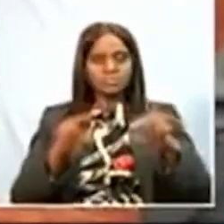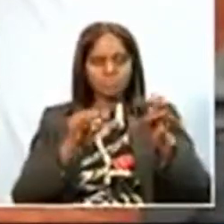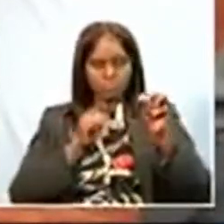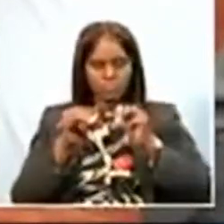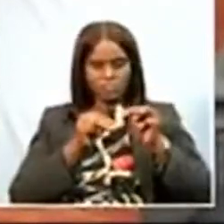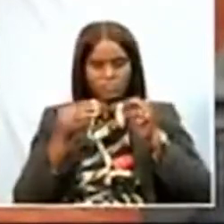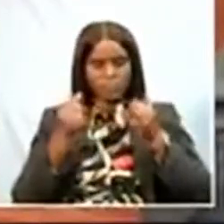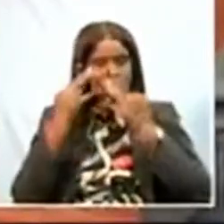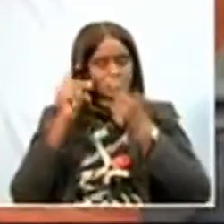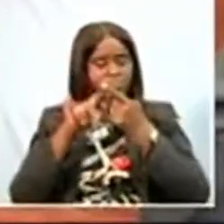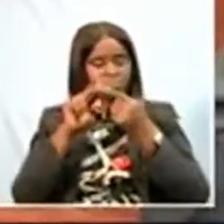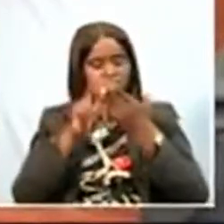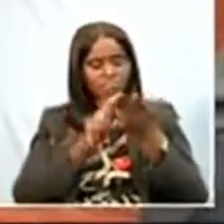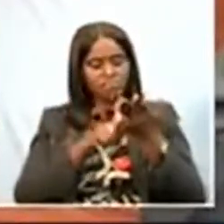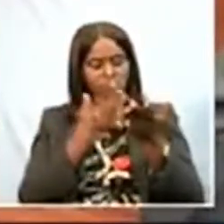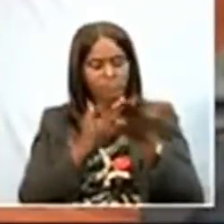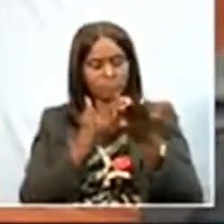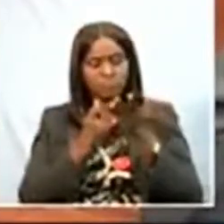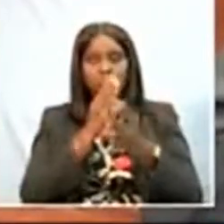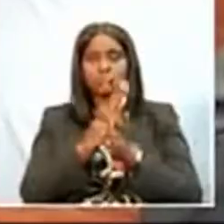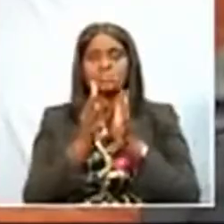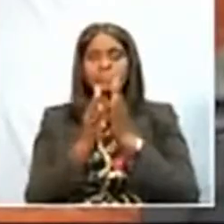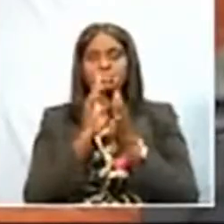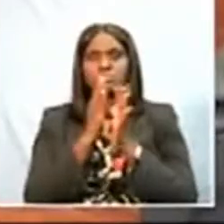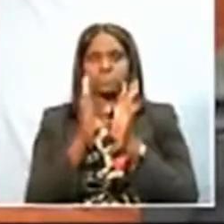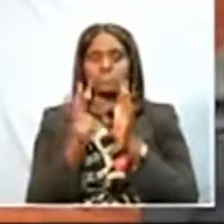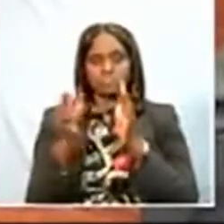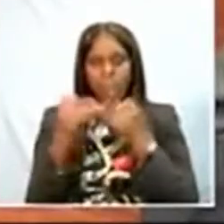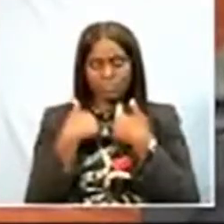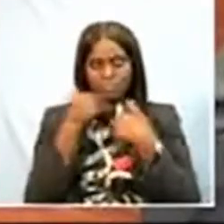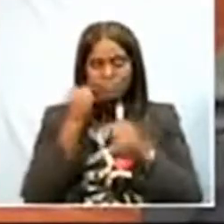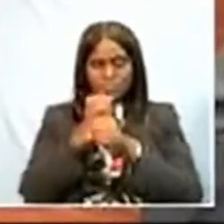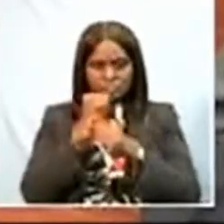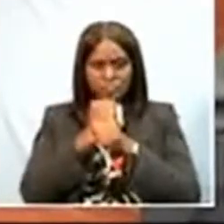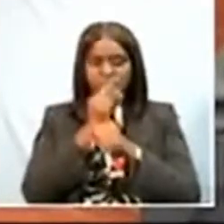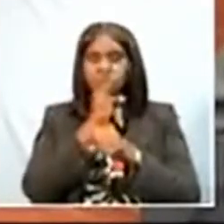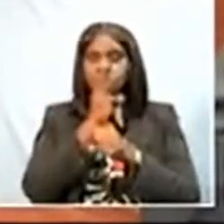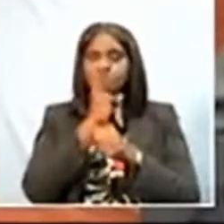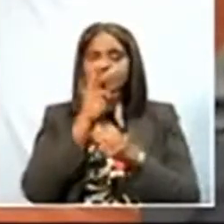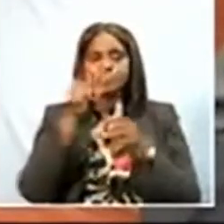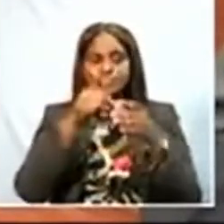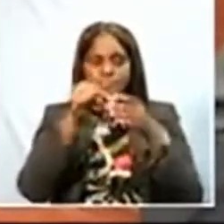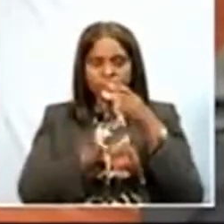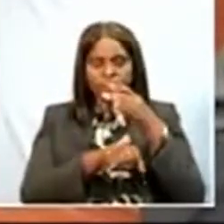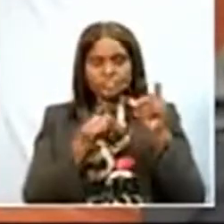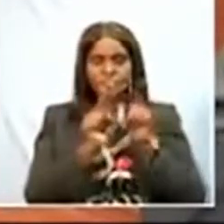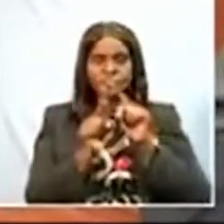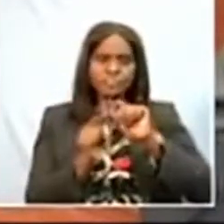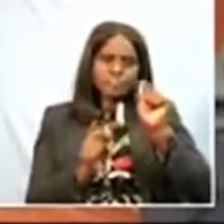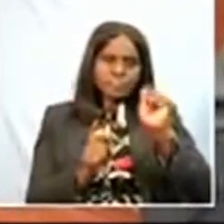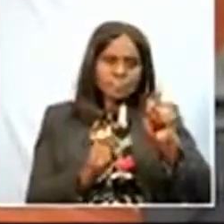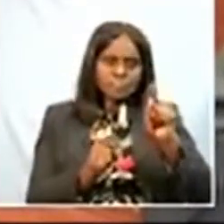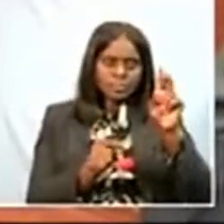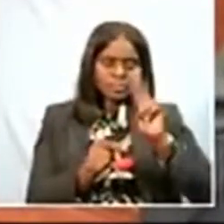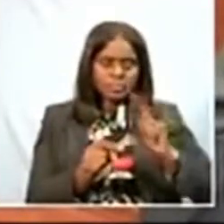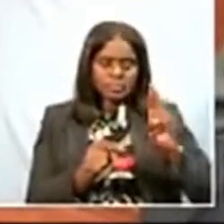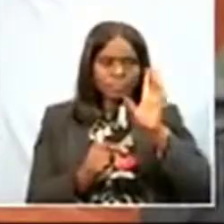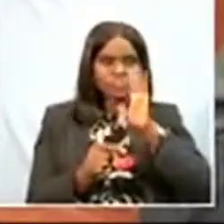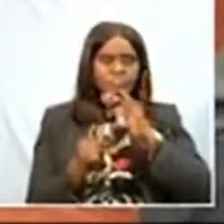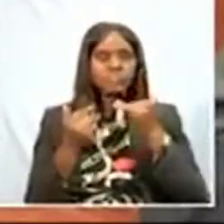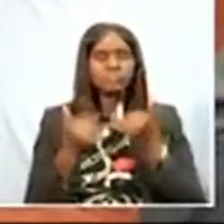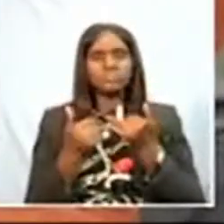Management wishes to report that the contractor has worked on the borehole and the ablution block is in use right